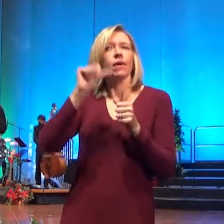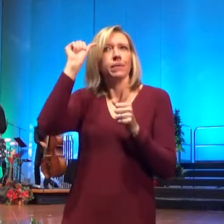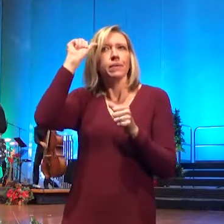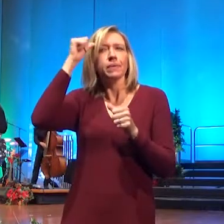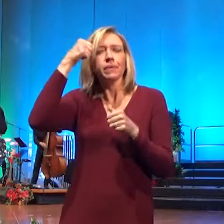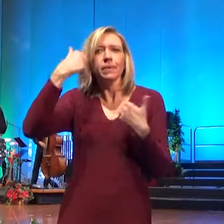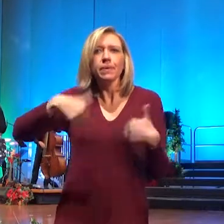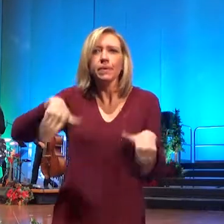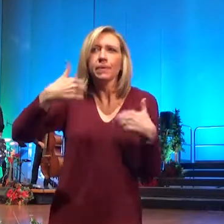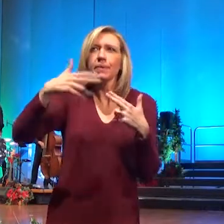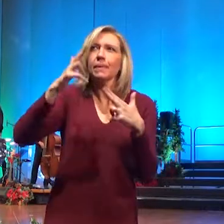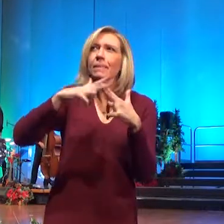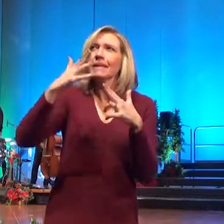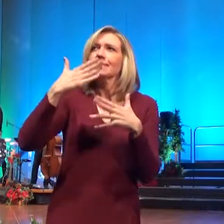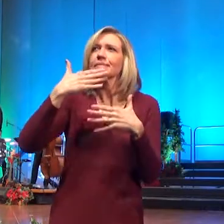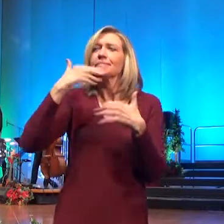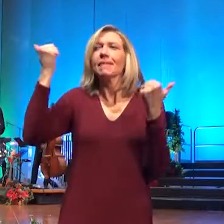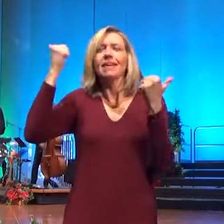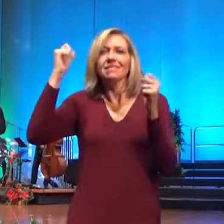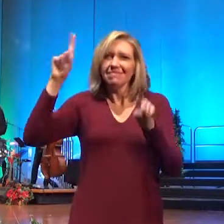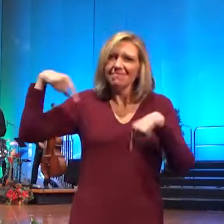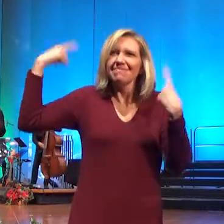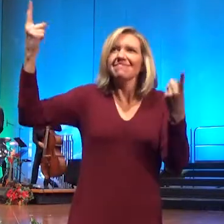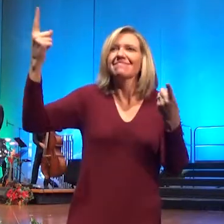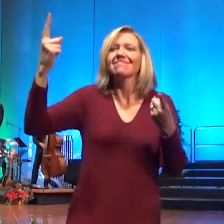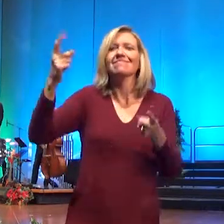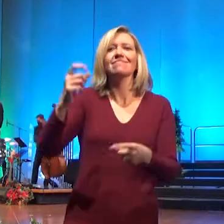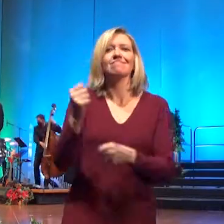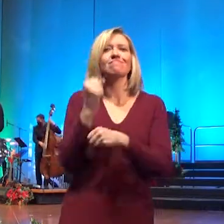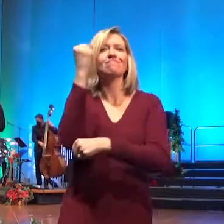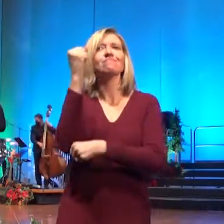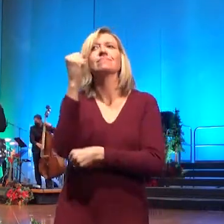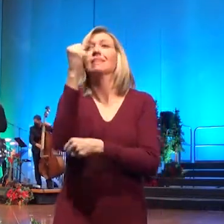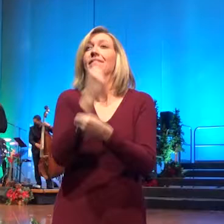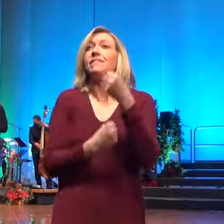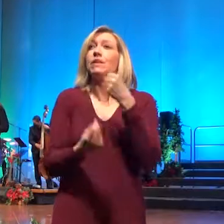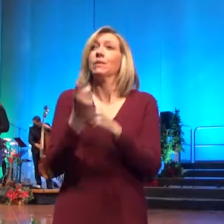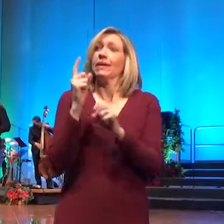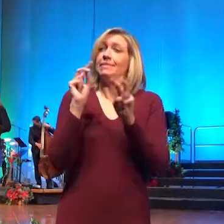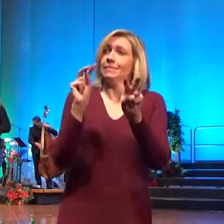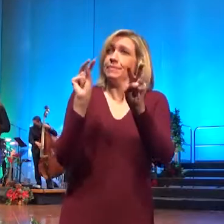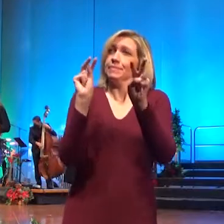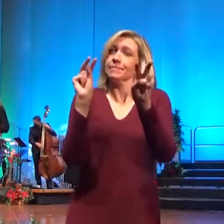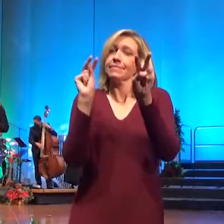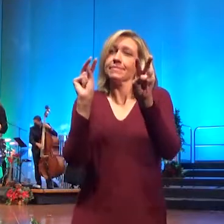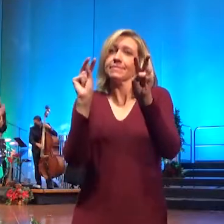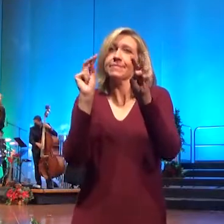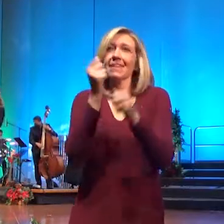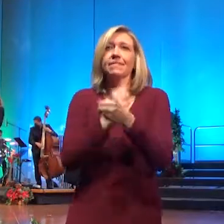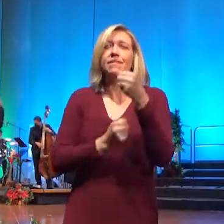remember, the best and the merriest you ever did have. Everybody's